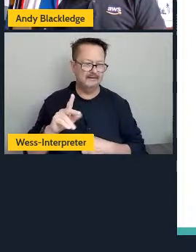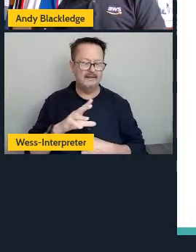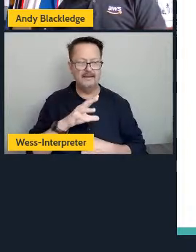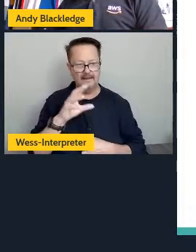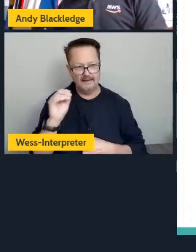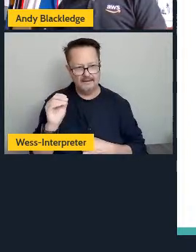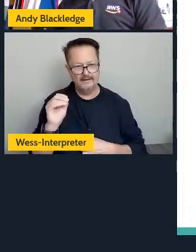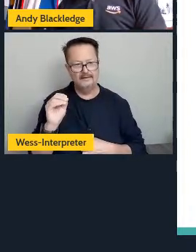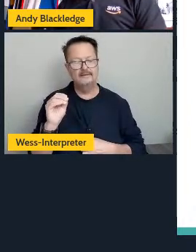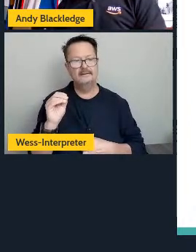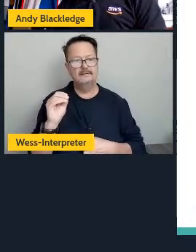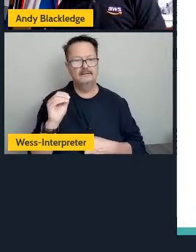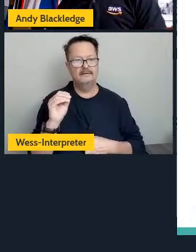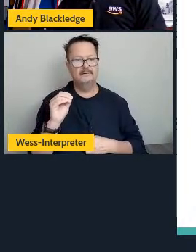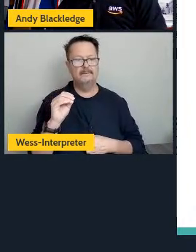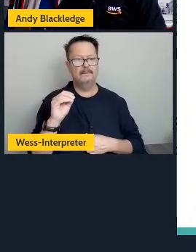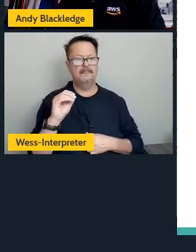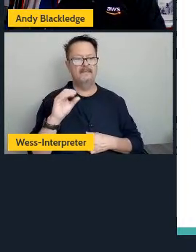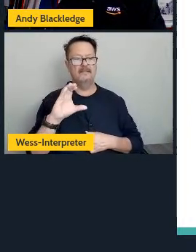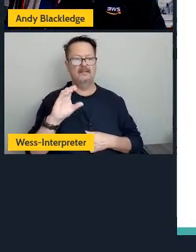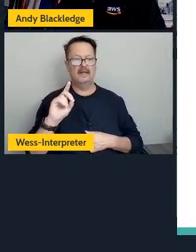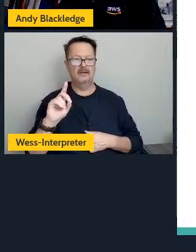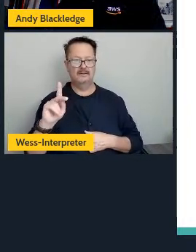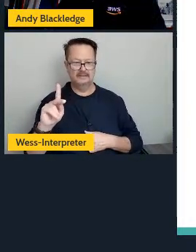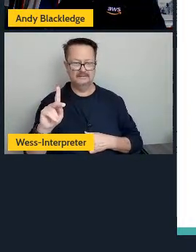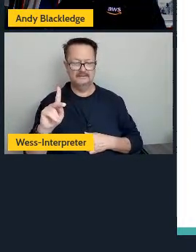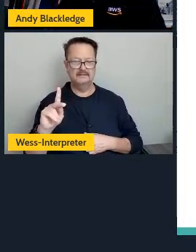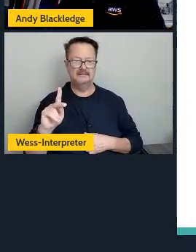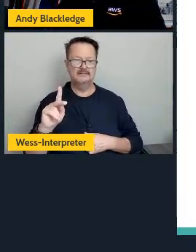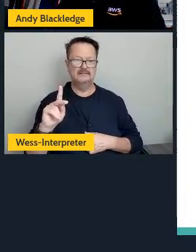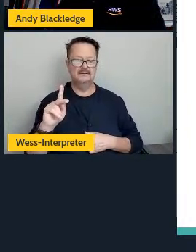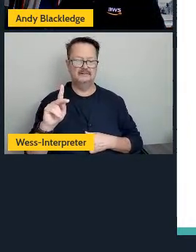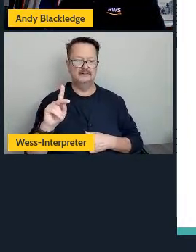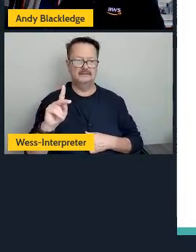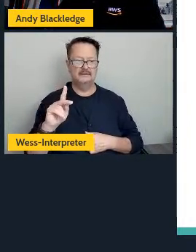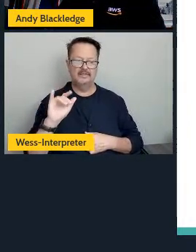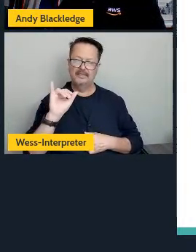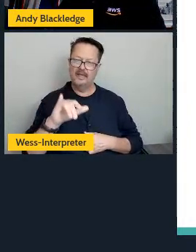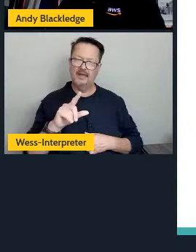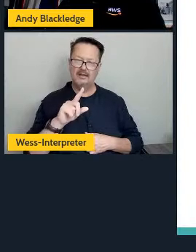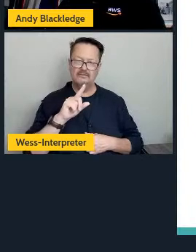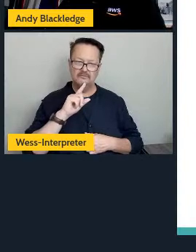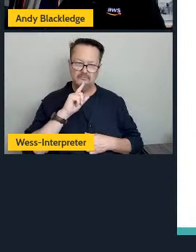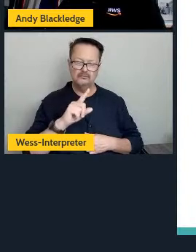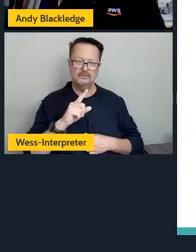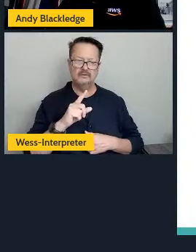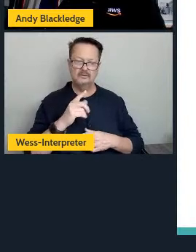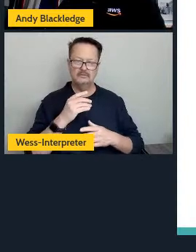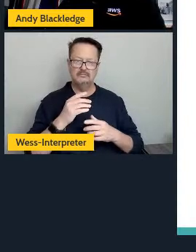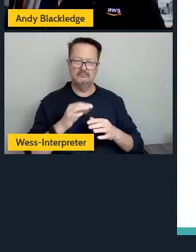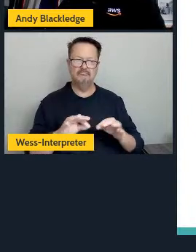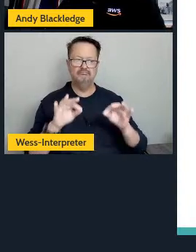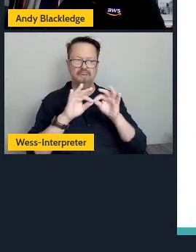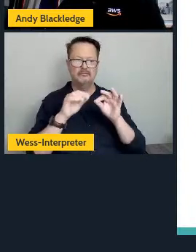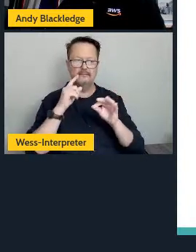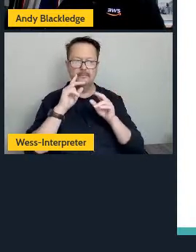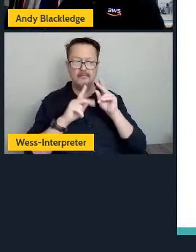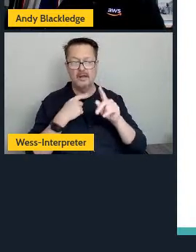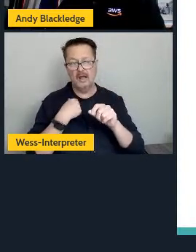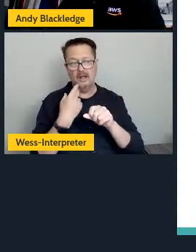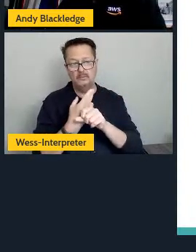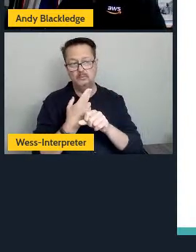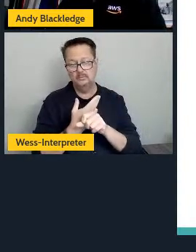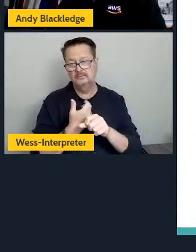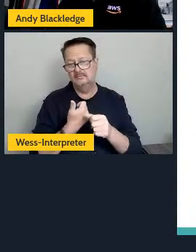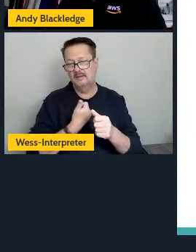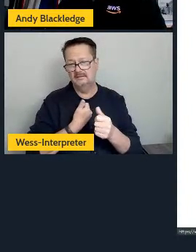and the Cloud Test Kit would be great if that's useful for anyone. I use it myself.